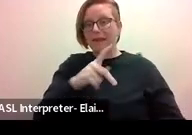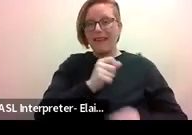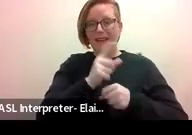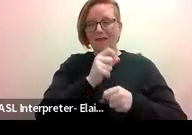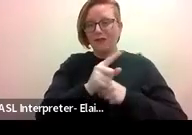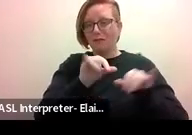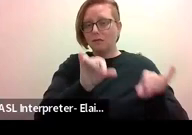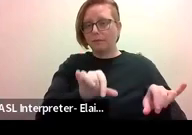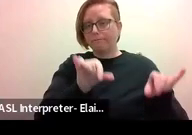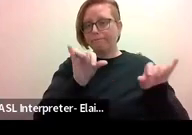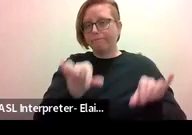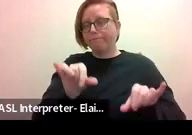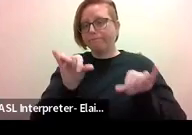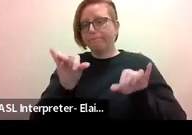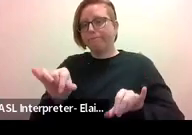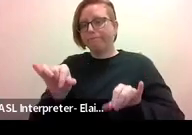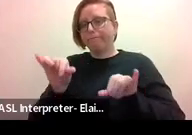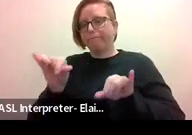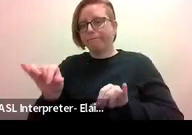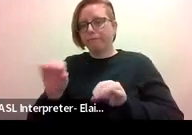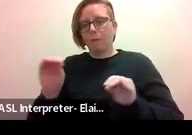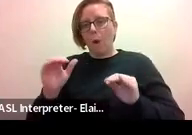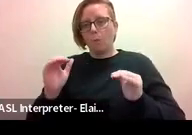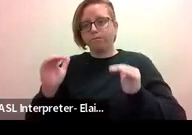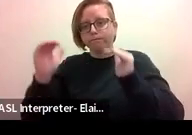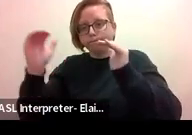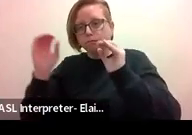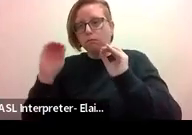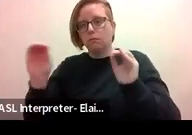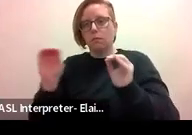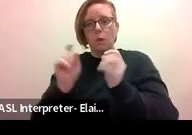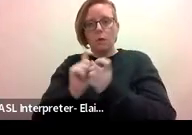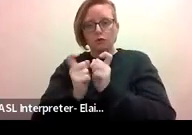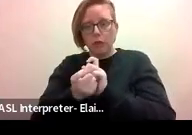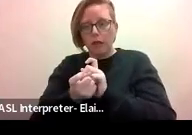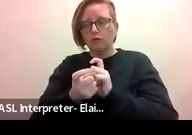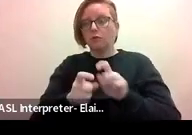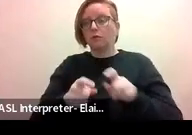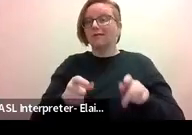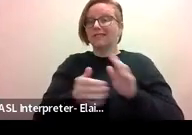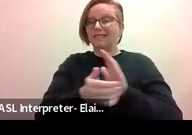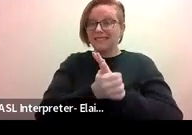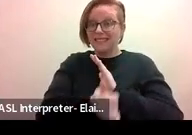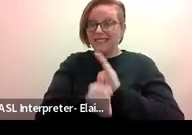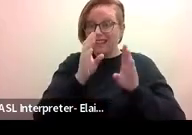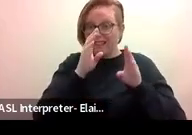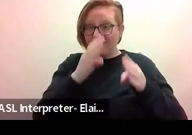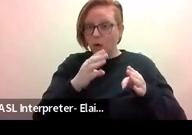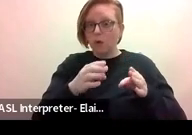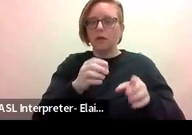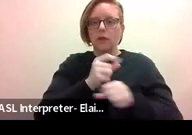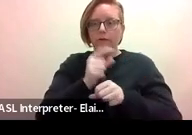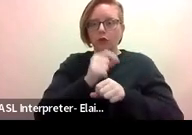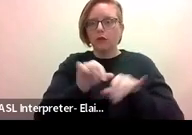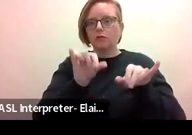after year. He was working on the same skills every year. There wasn't any progress